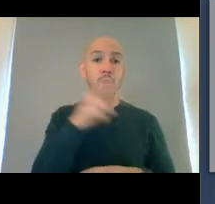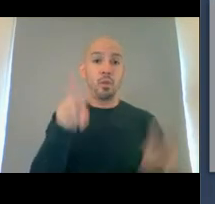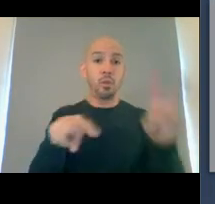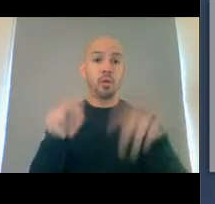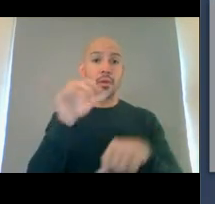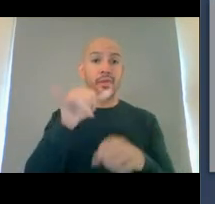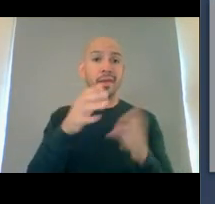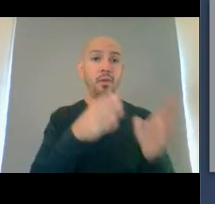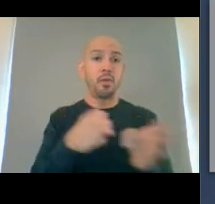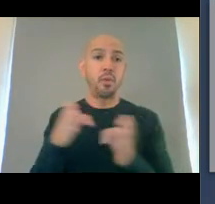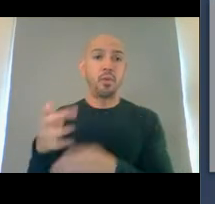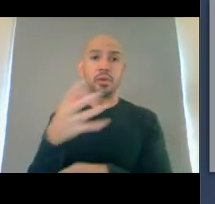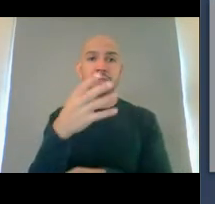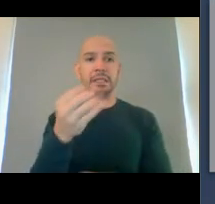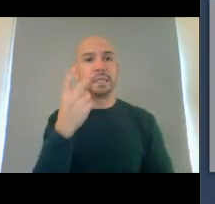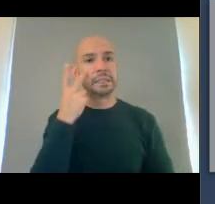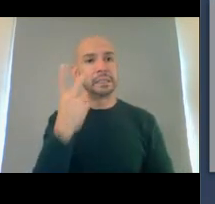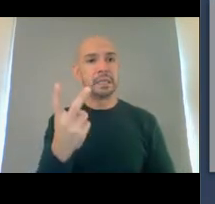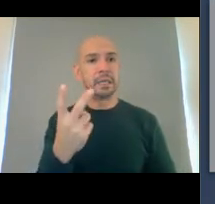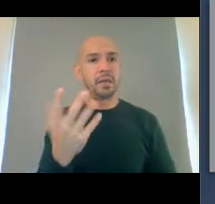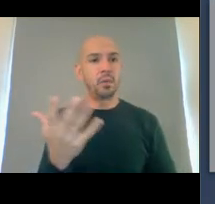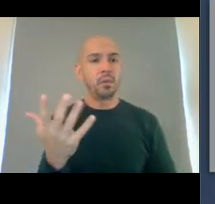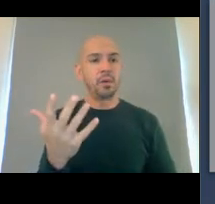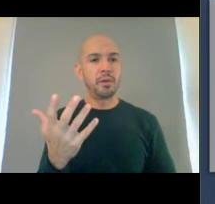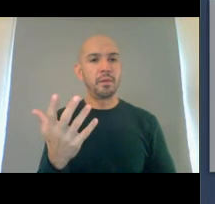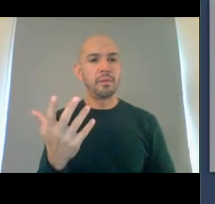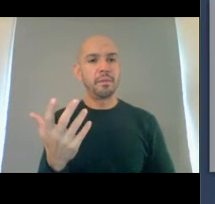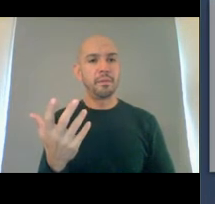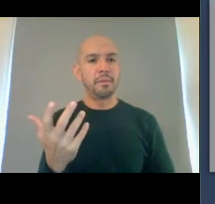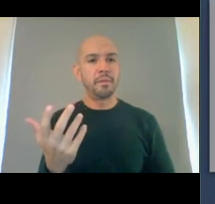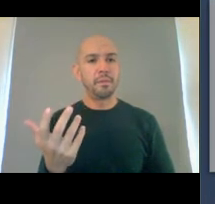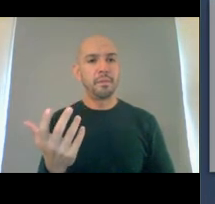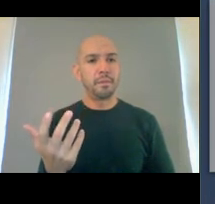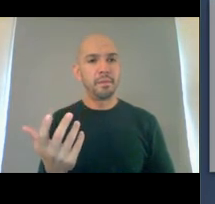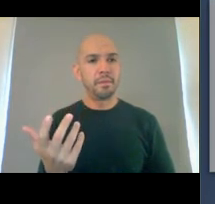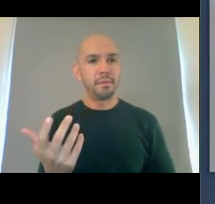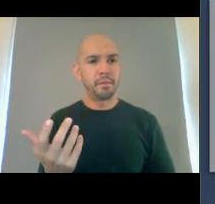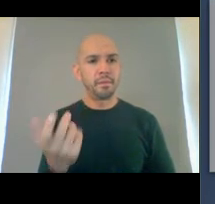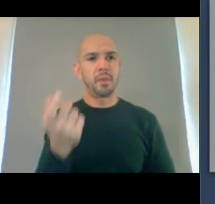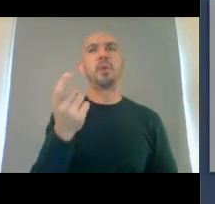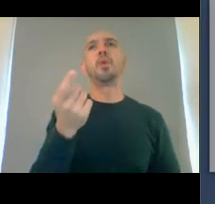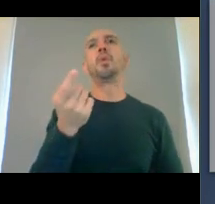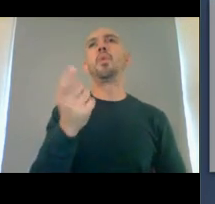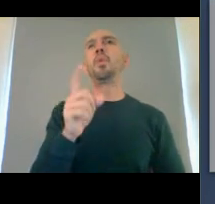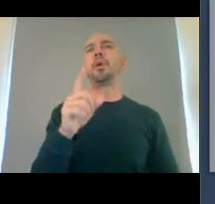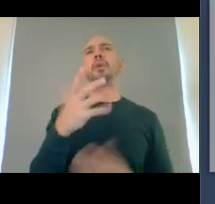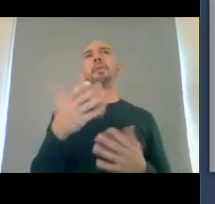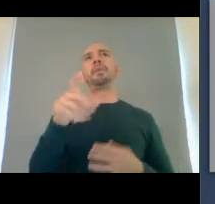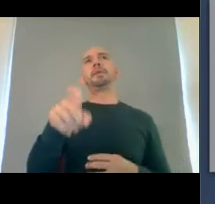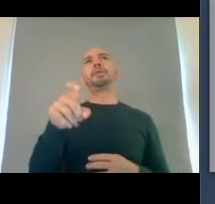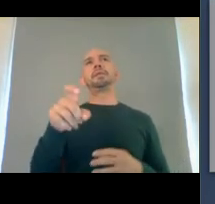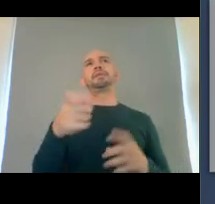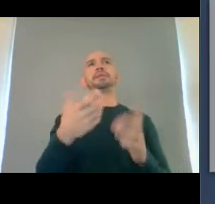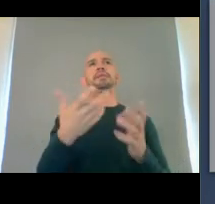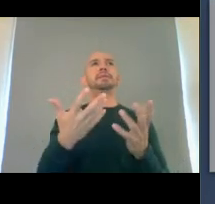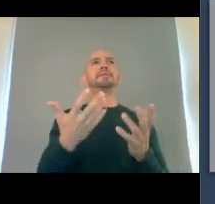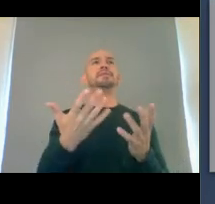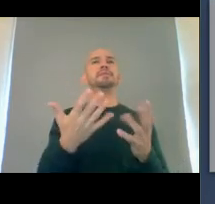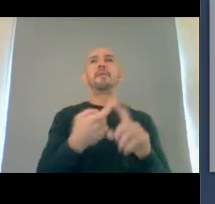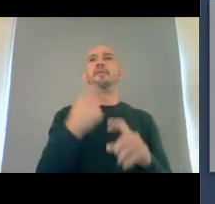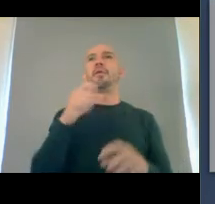and seeing where it might be needed especially from an air quality standpoint to